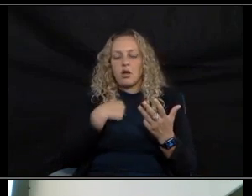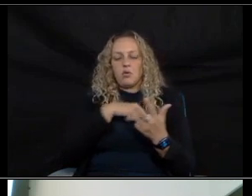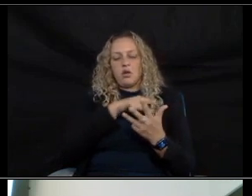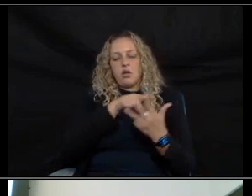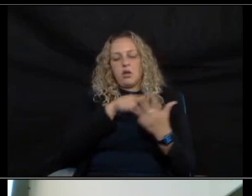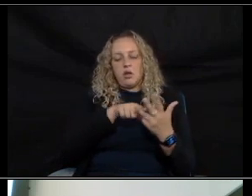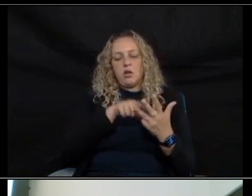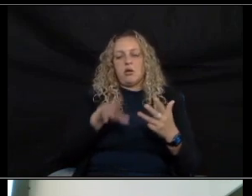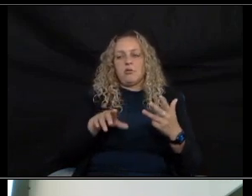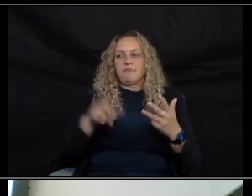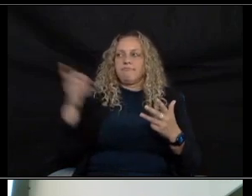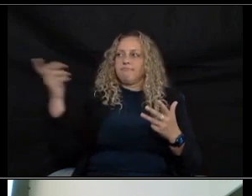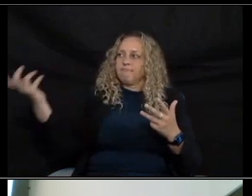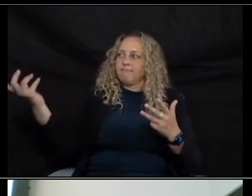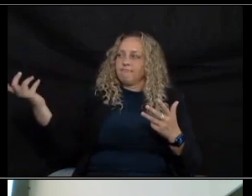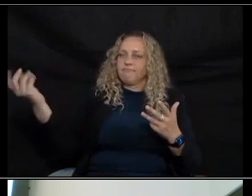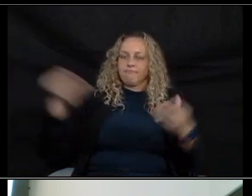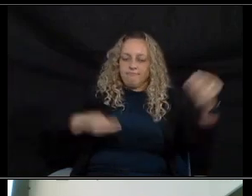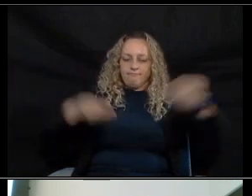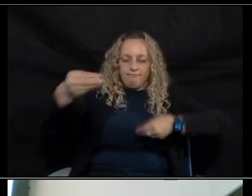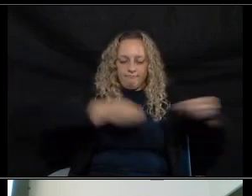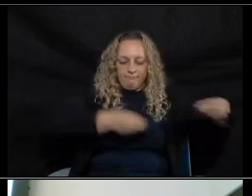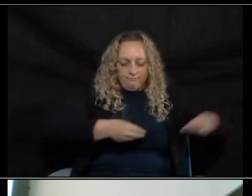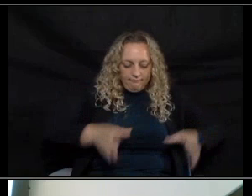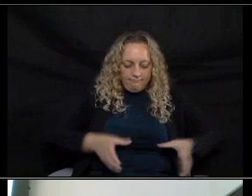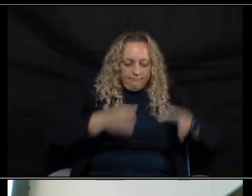the difference, so that we can say that